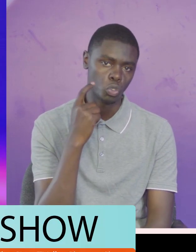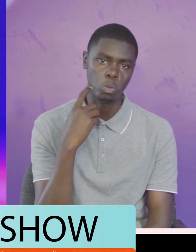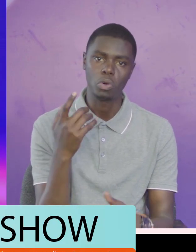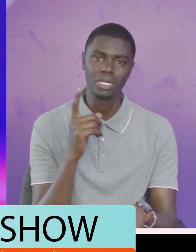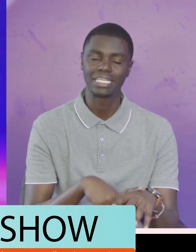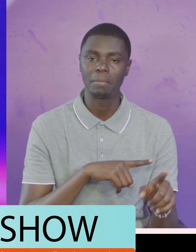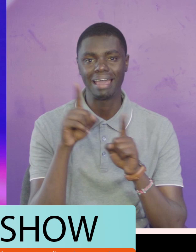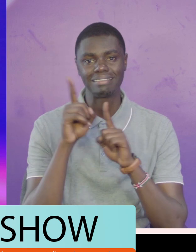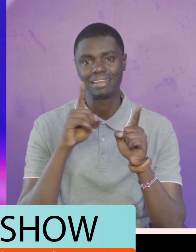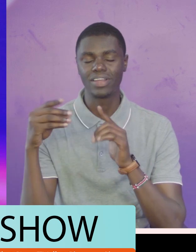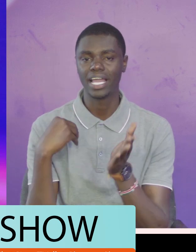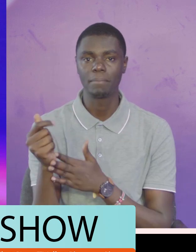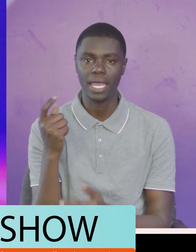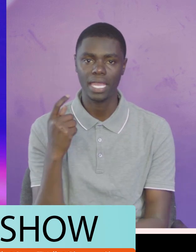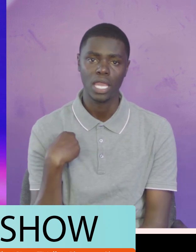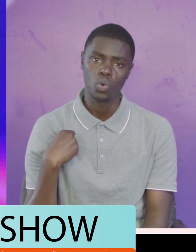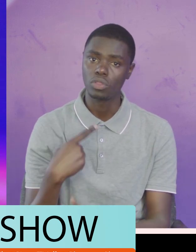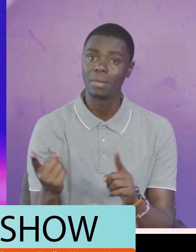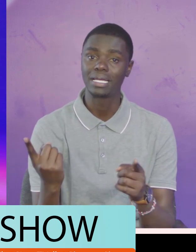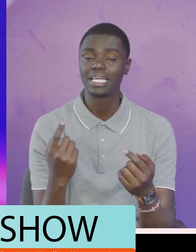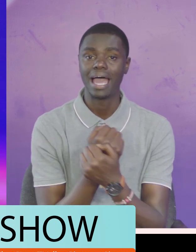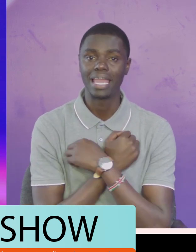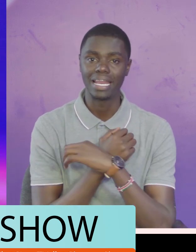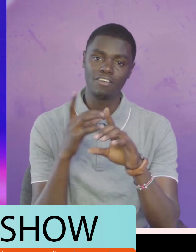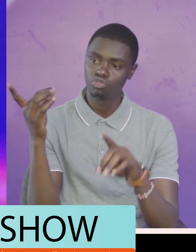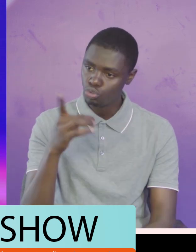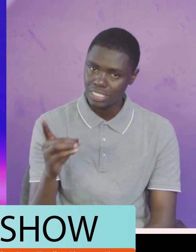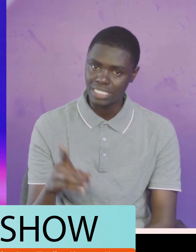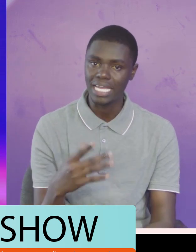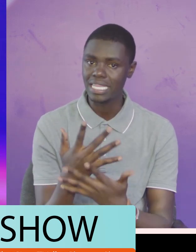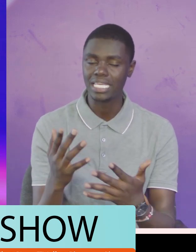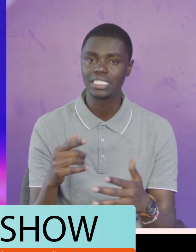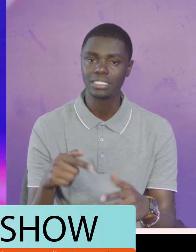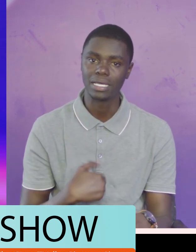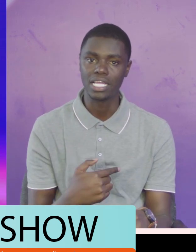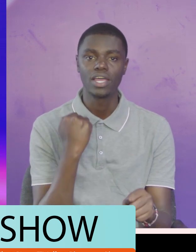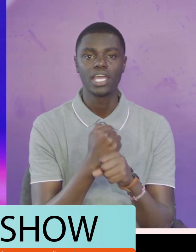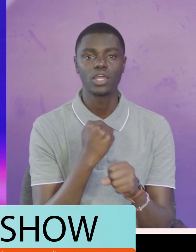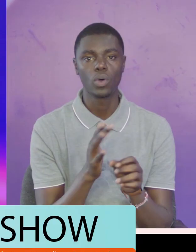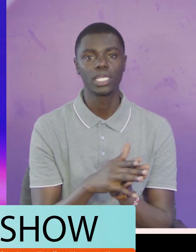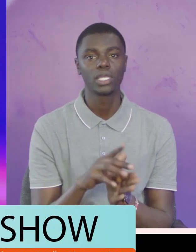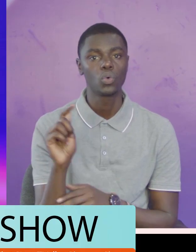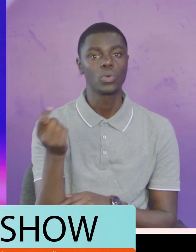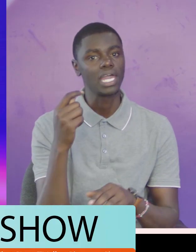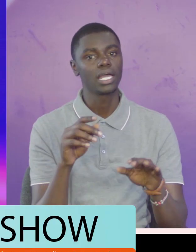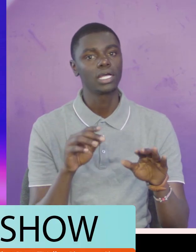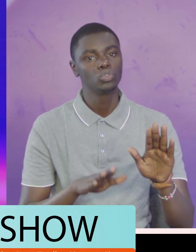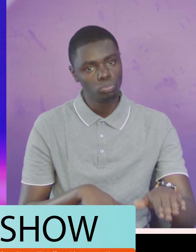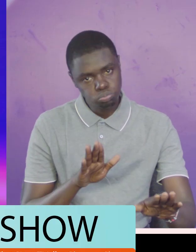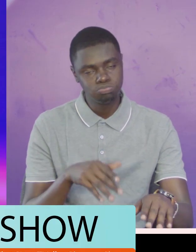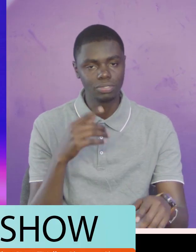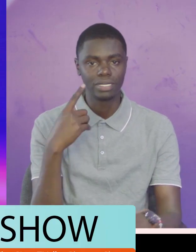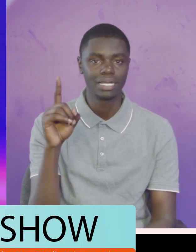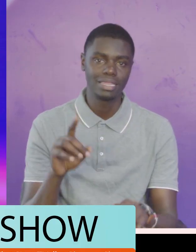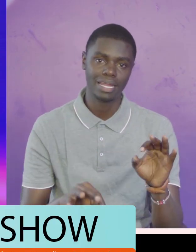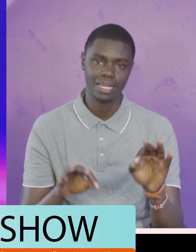shops, or when I travel, I'll buy some clothes. But mostly I love designing the pieces myself and working with Kenyan tailors to come up with